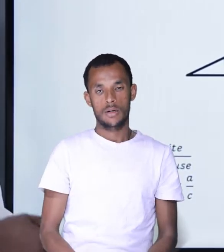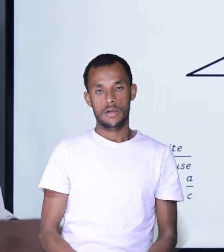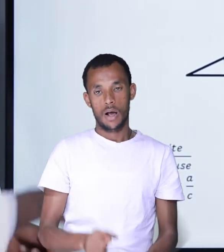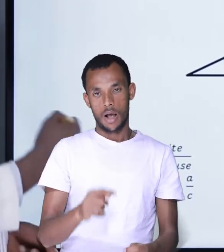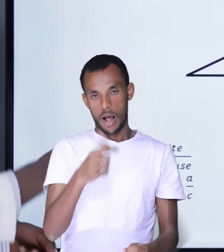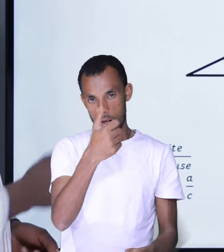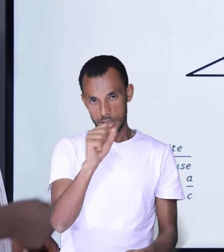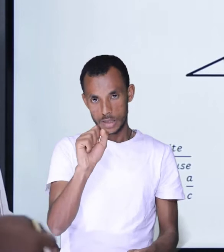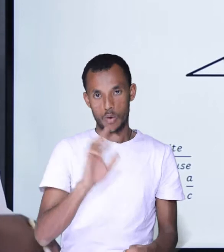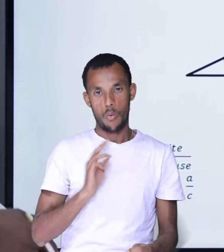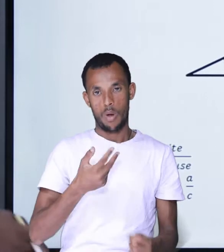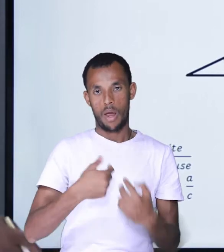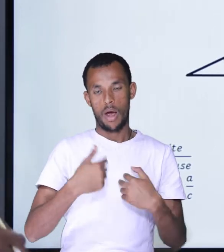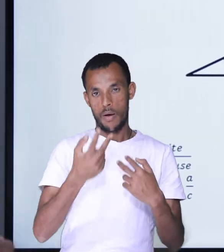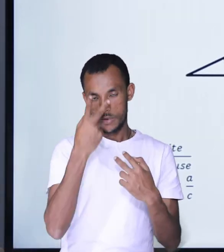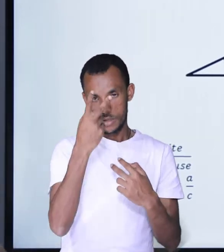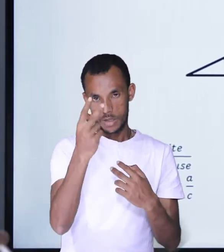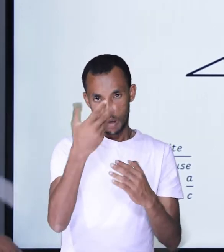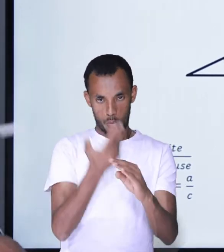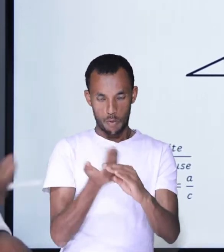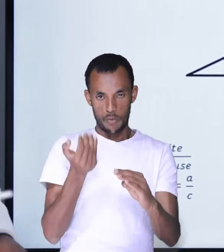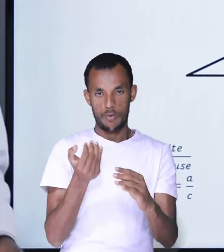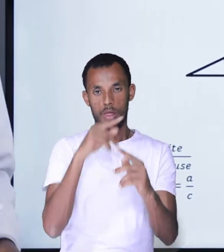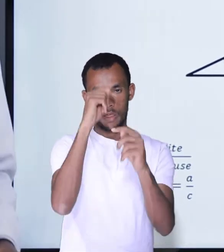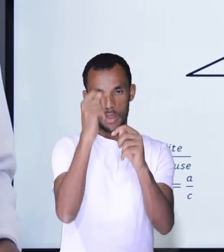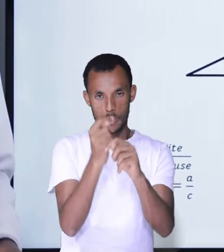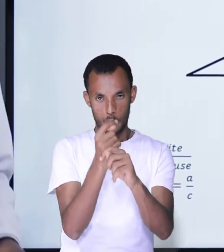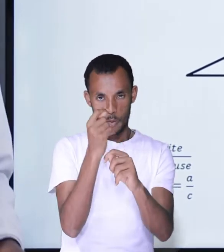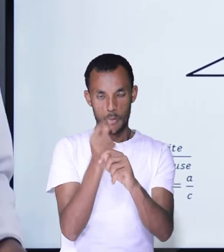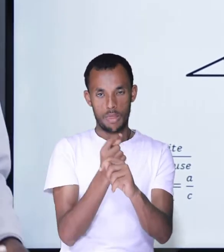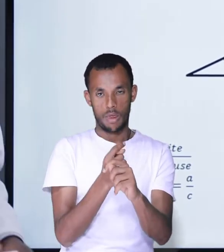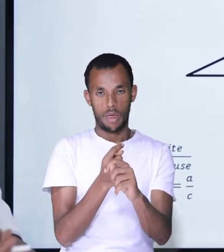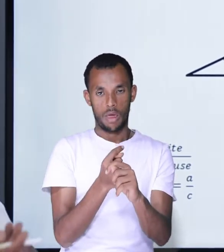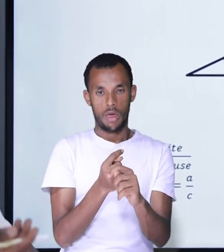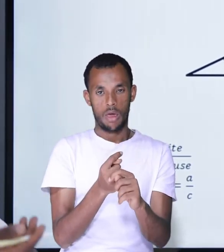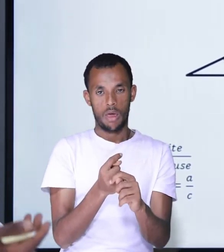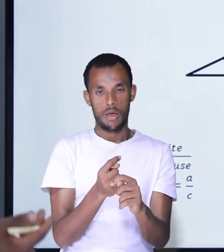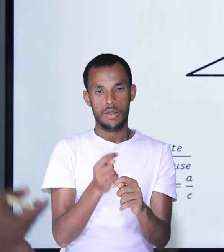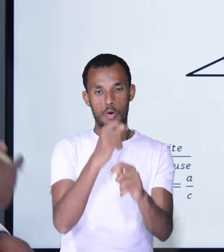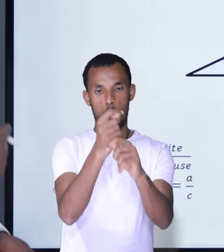As we have stated before, a trigonometry